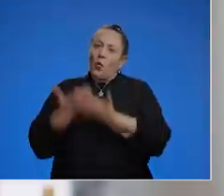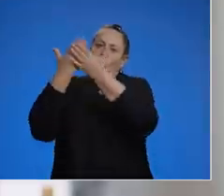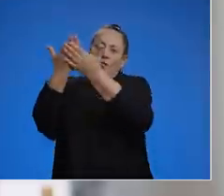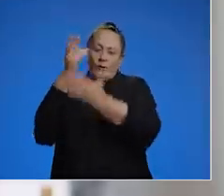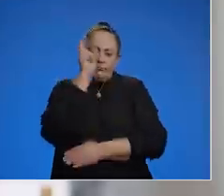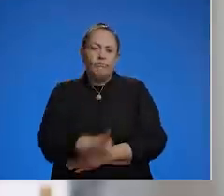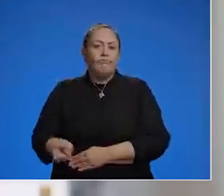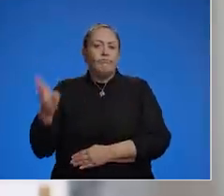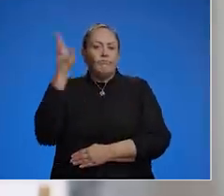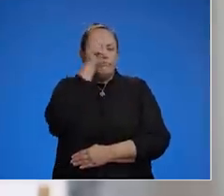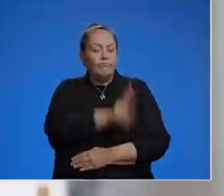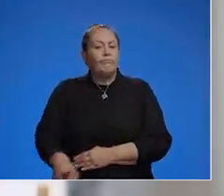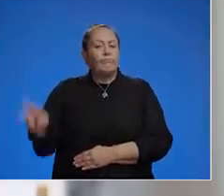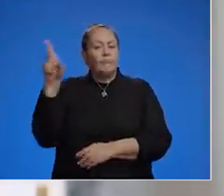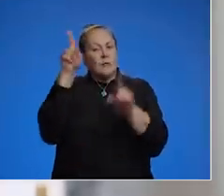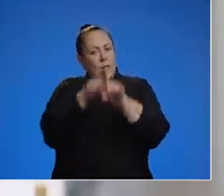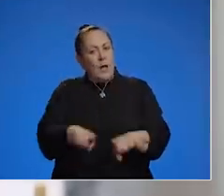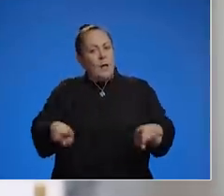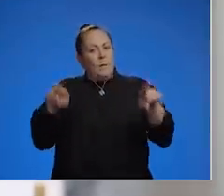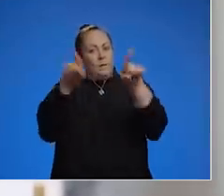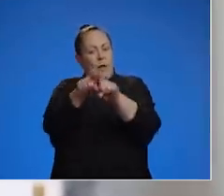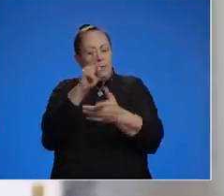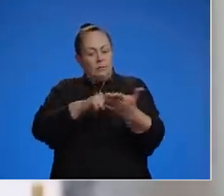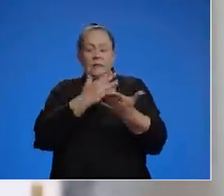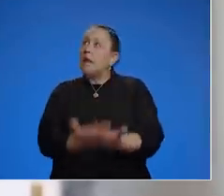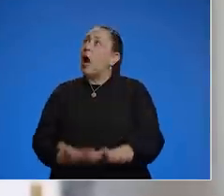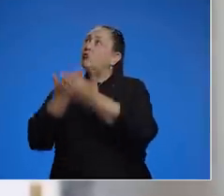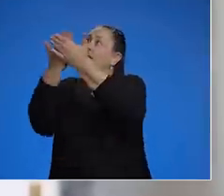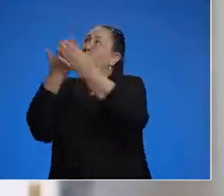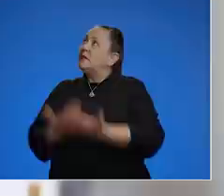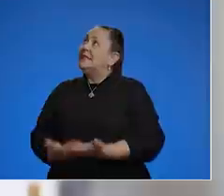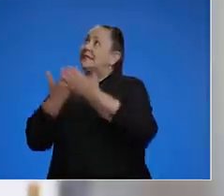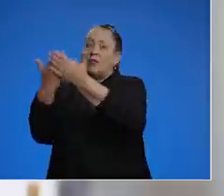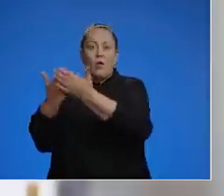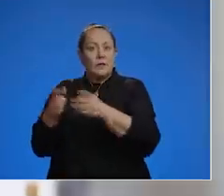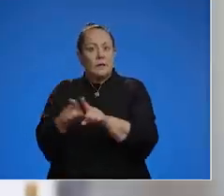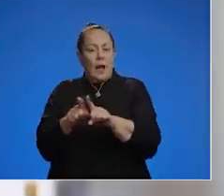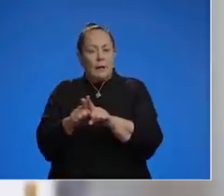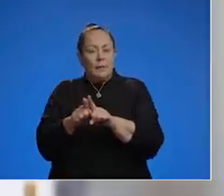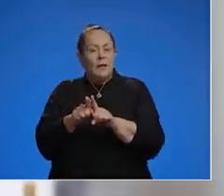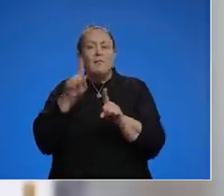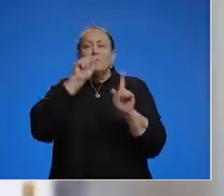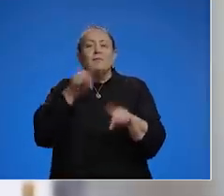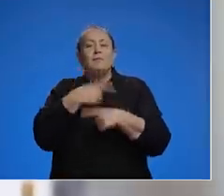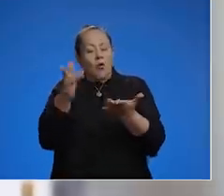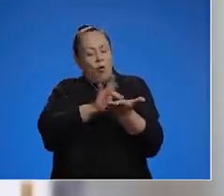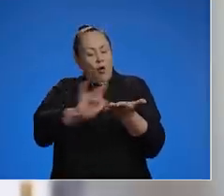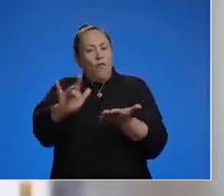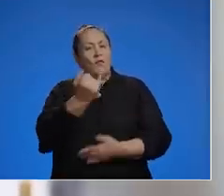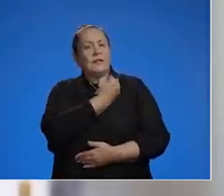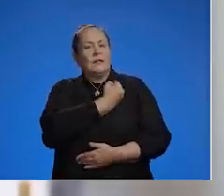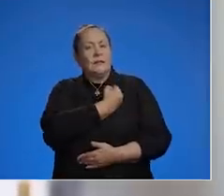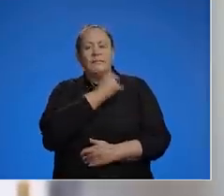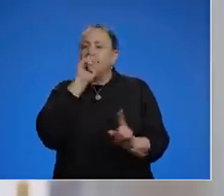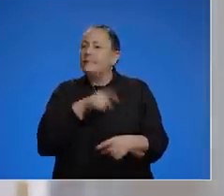over again the same sacrifices which are quite incapable of taking